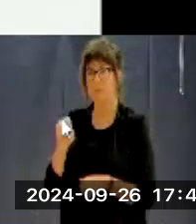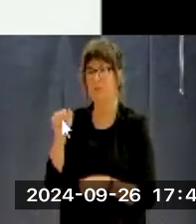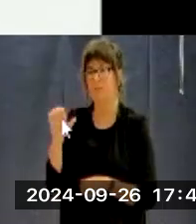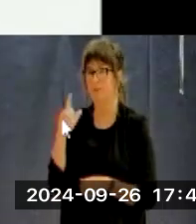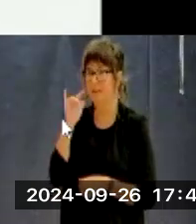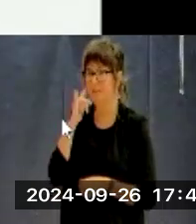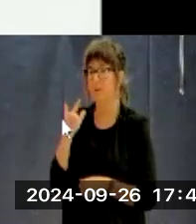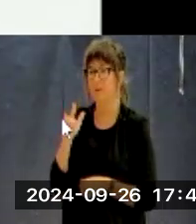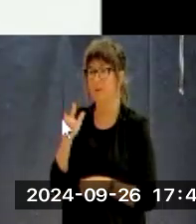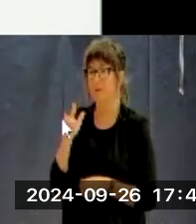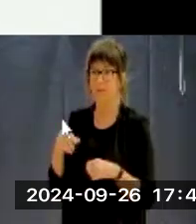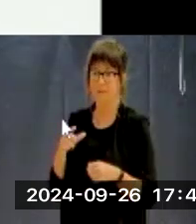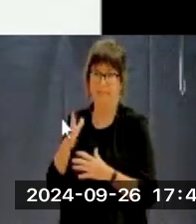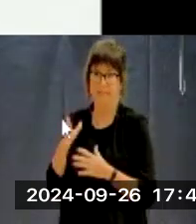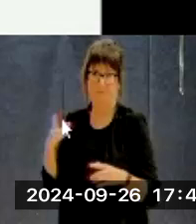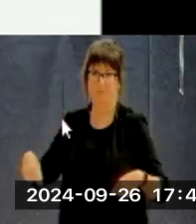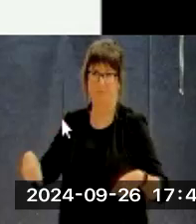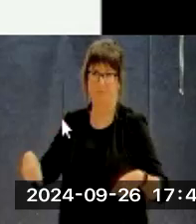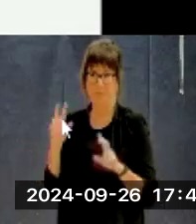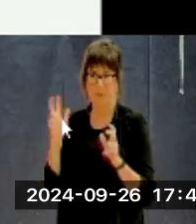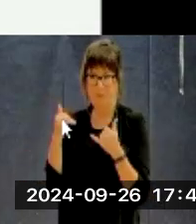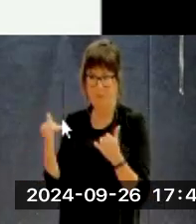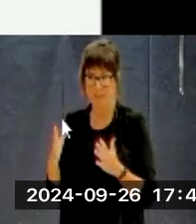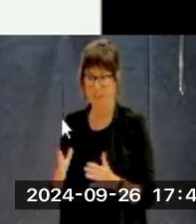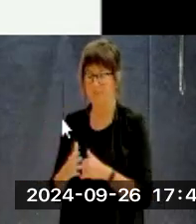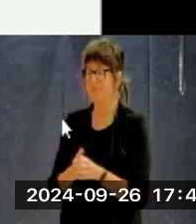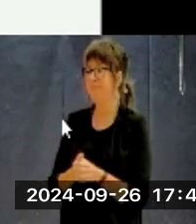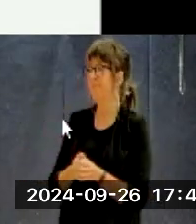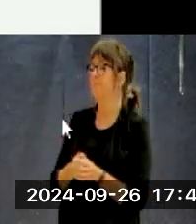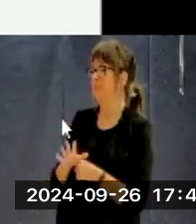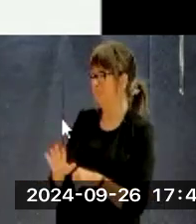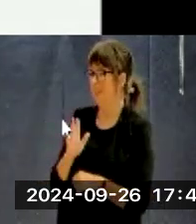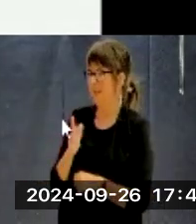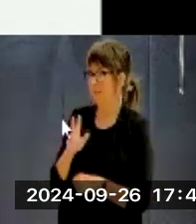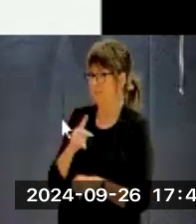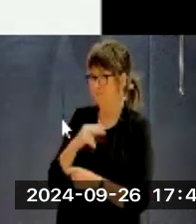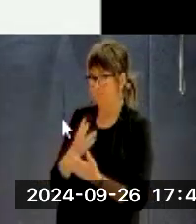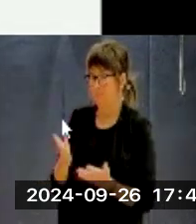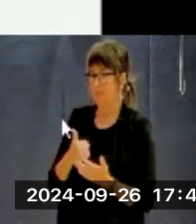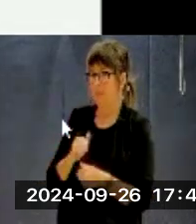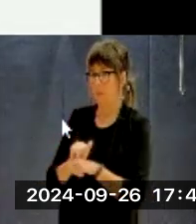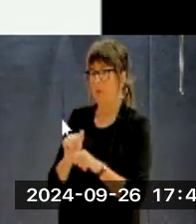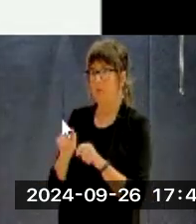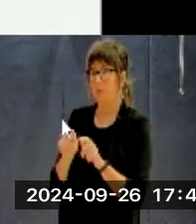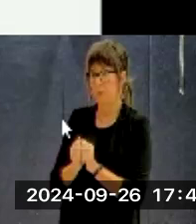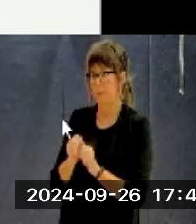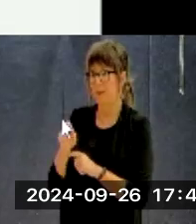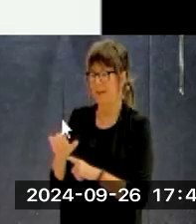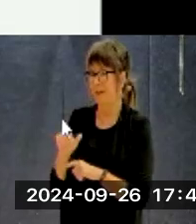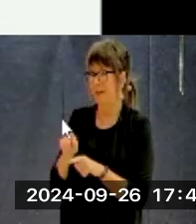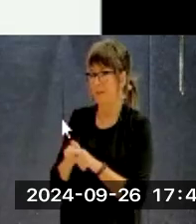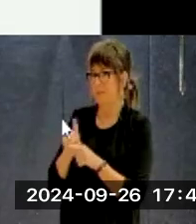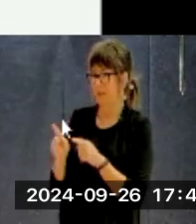elite wheelchair basketball player. And on a personal note, having worked with Eric in a professional capacity, is an amazing,